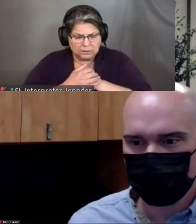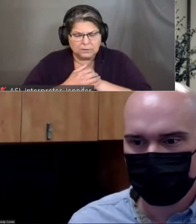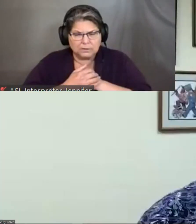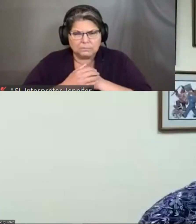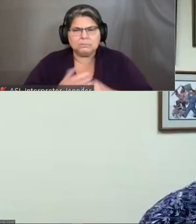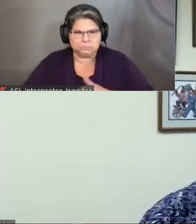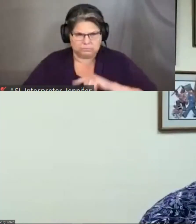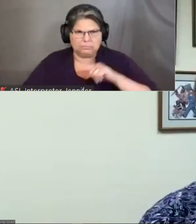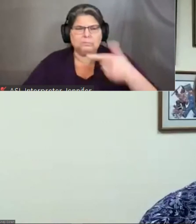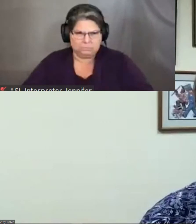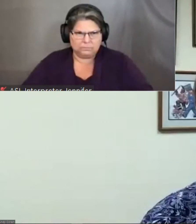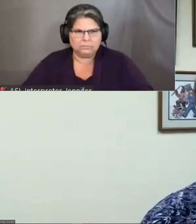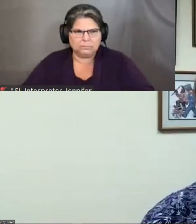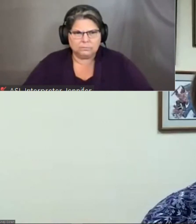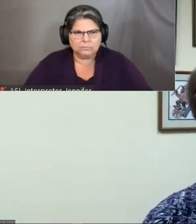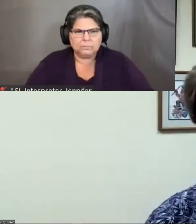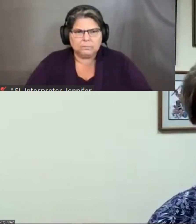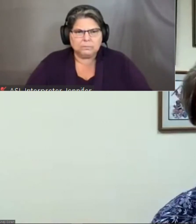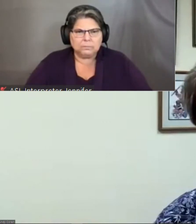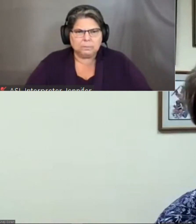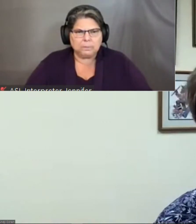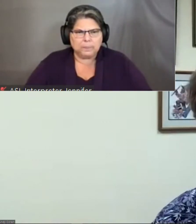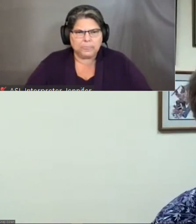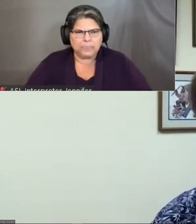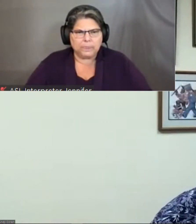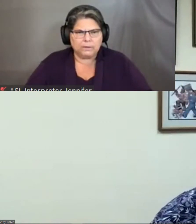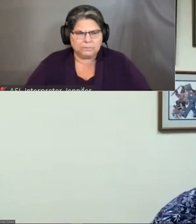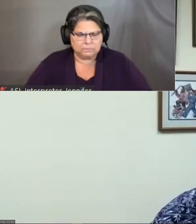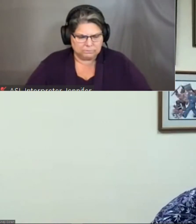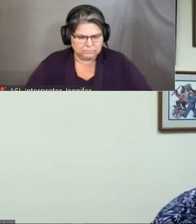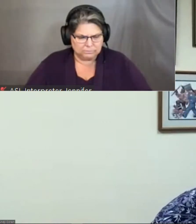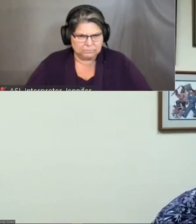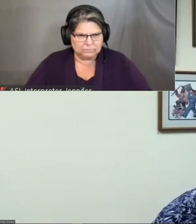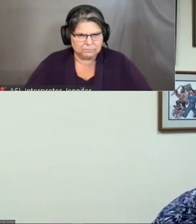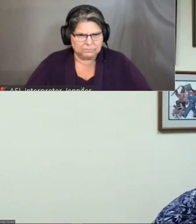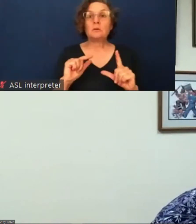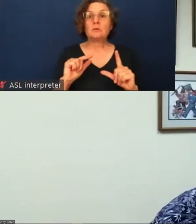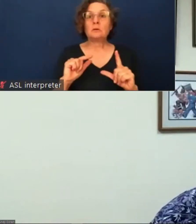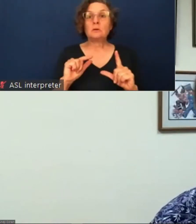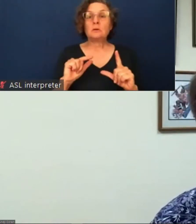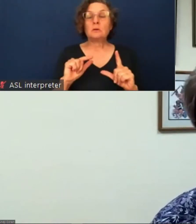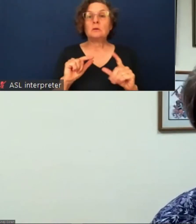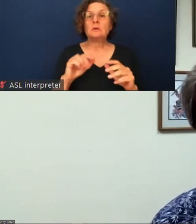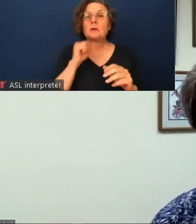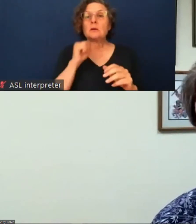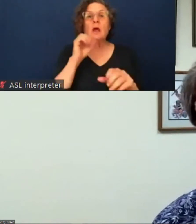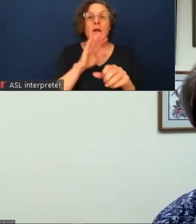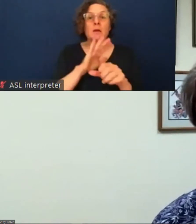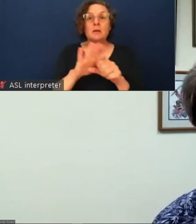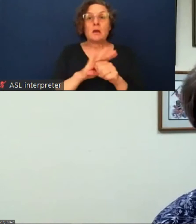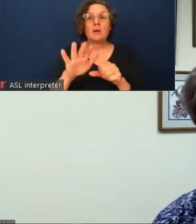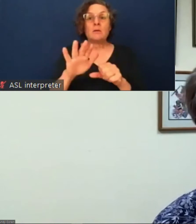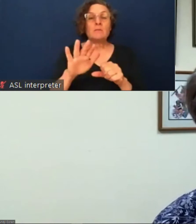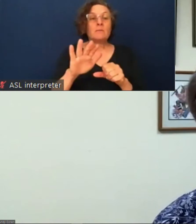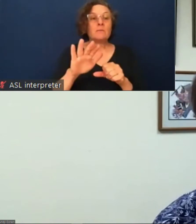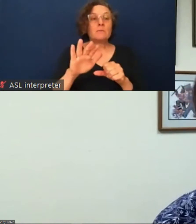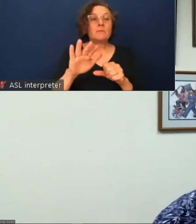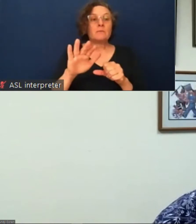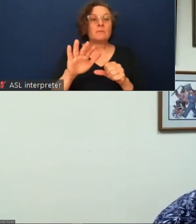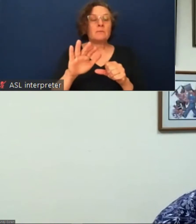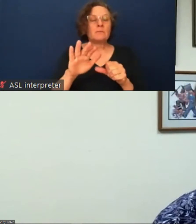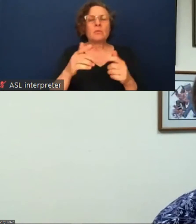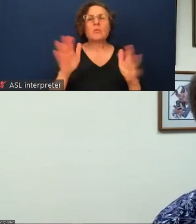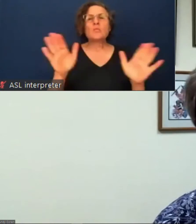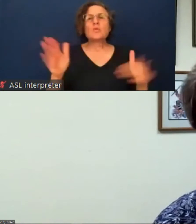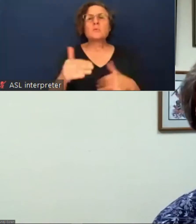opening schools up with 6 foot of space. There was not enough spaces in schools. I'm going to have to look and remind myself right